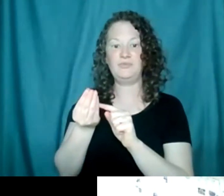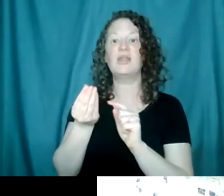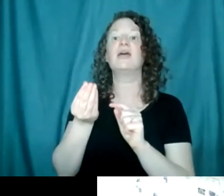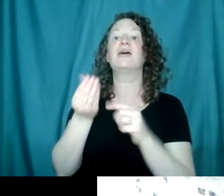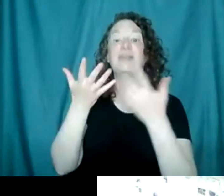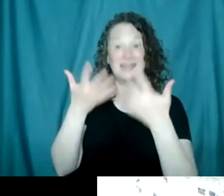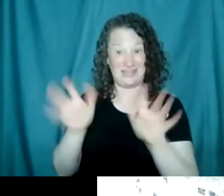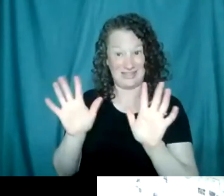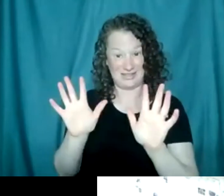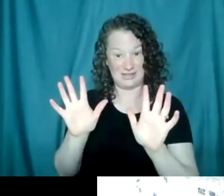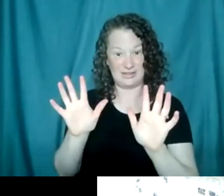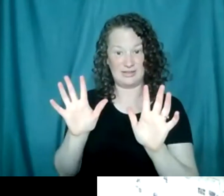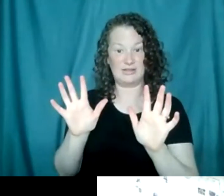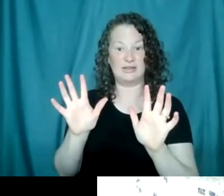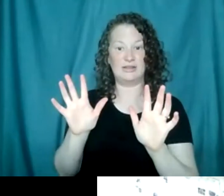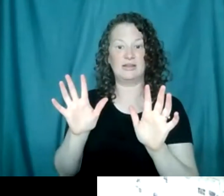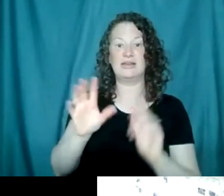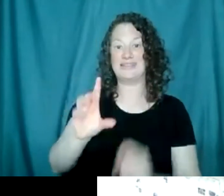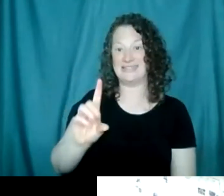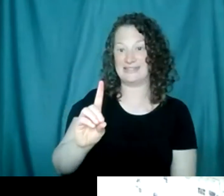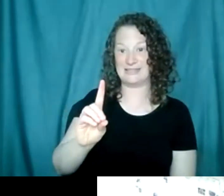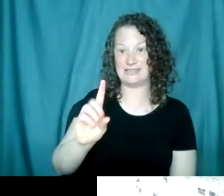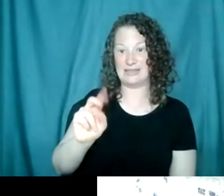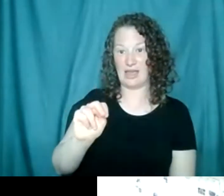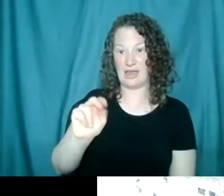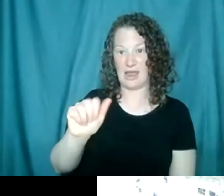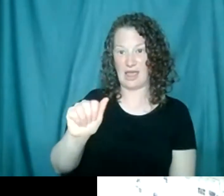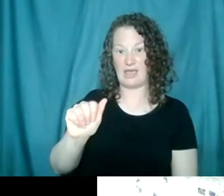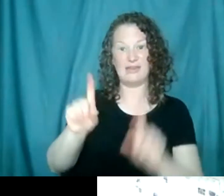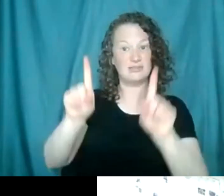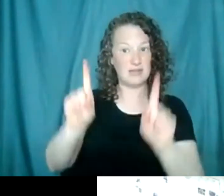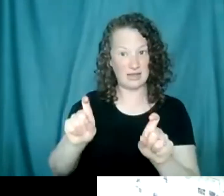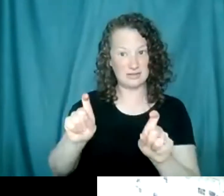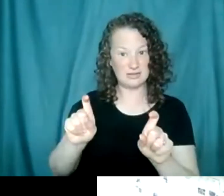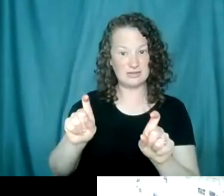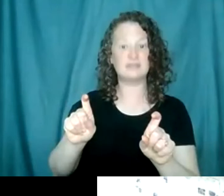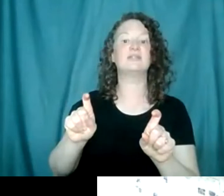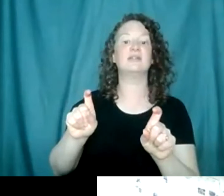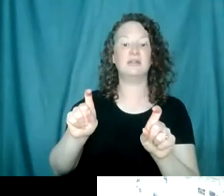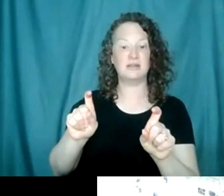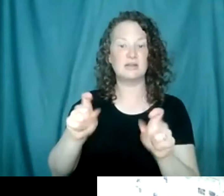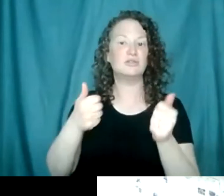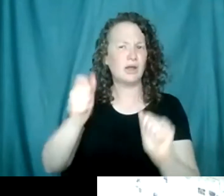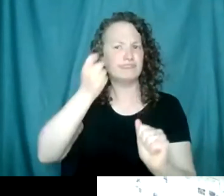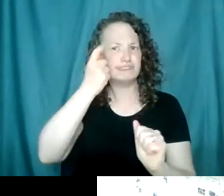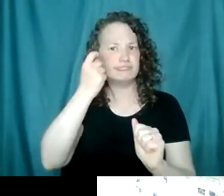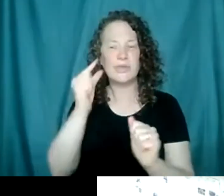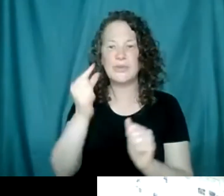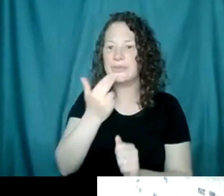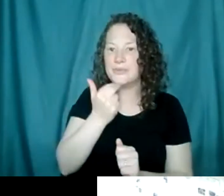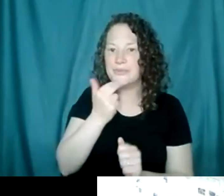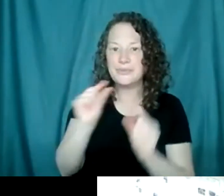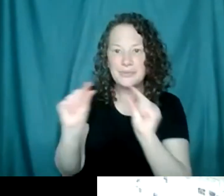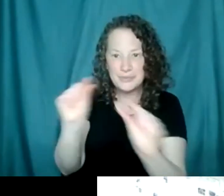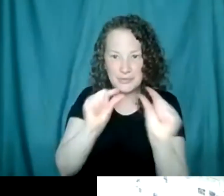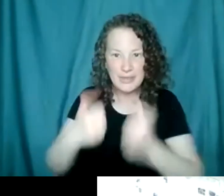you do a DNA test to understand what the microorganisms are doing, like how have